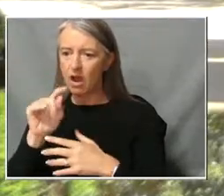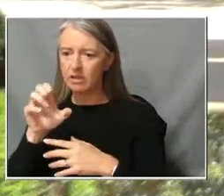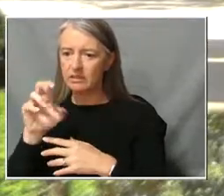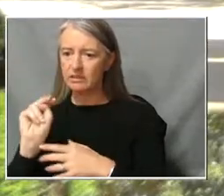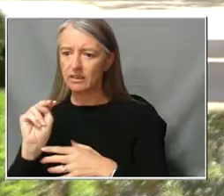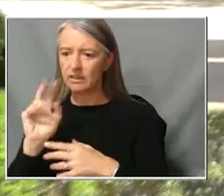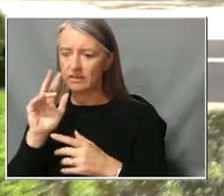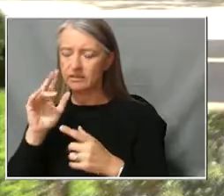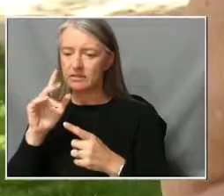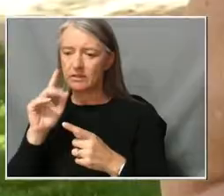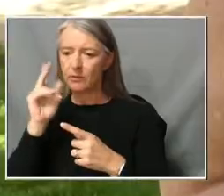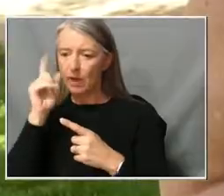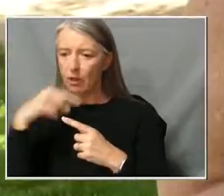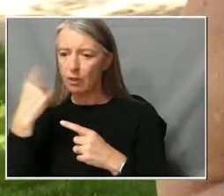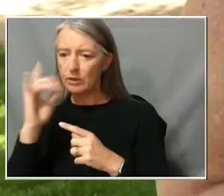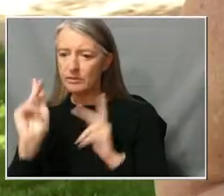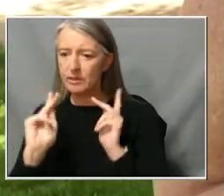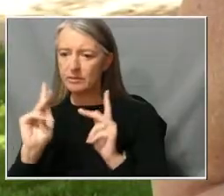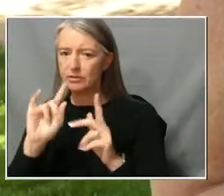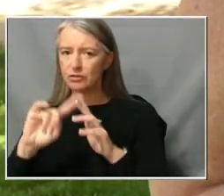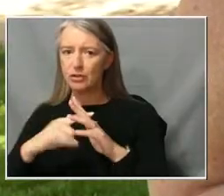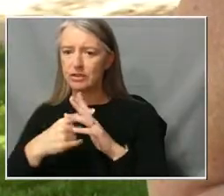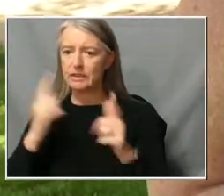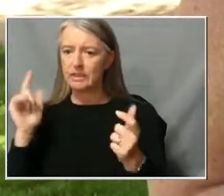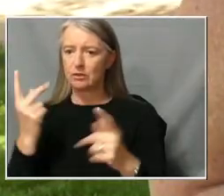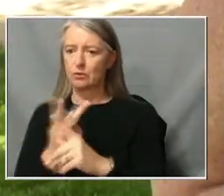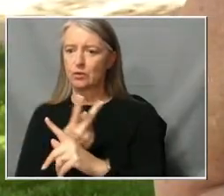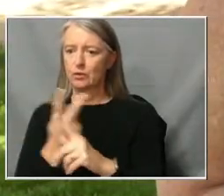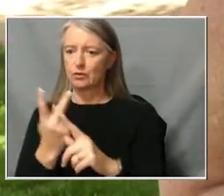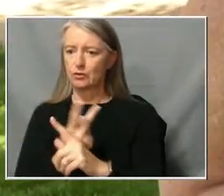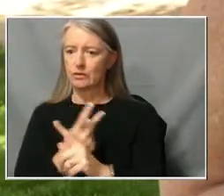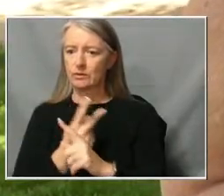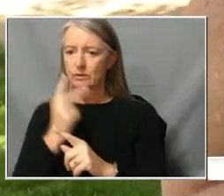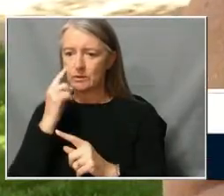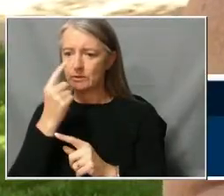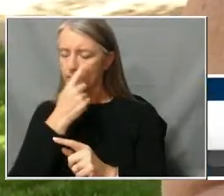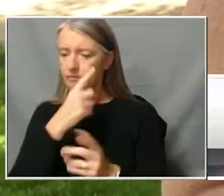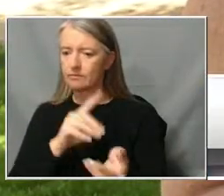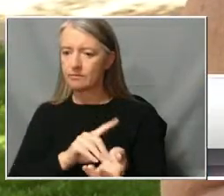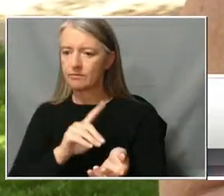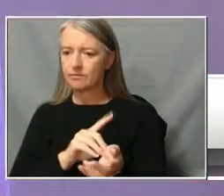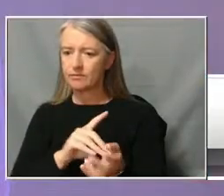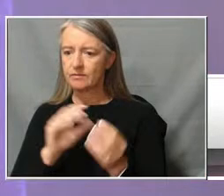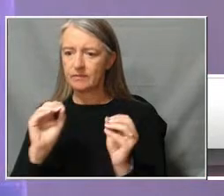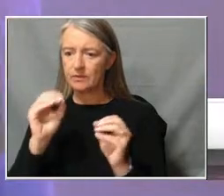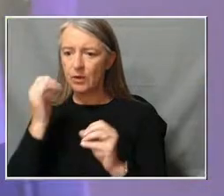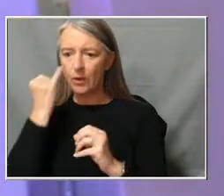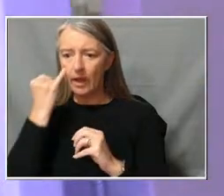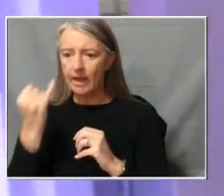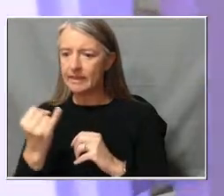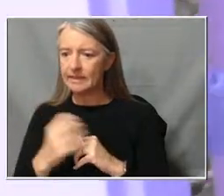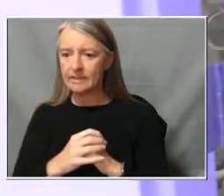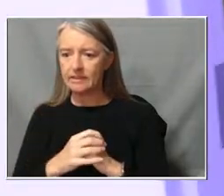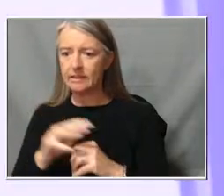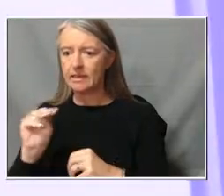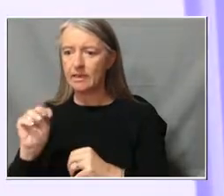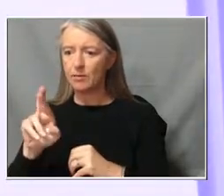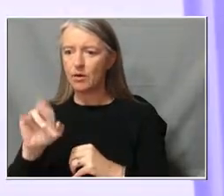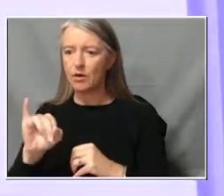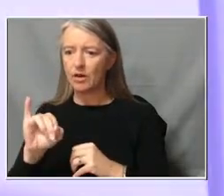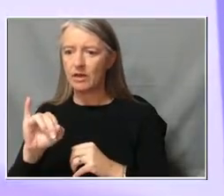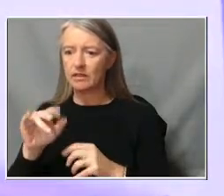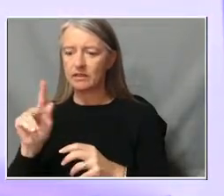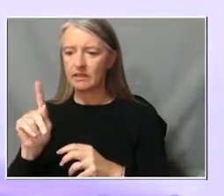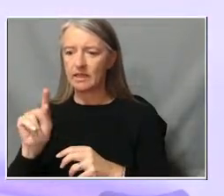things, people, and it was just starting to get worse. And so I went to the eye doctor. They had no clue. An MRI at the University of